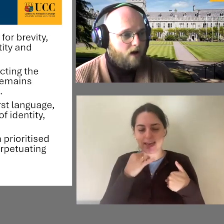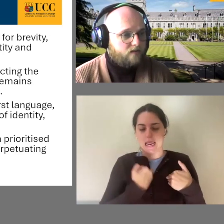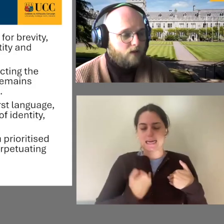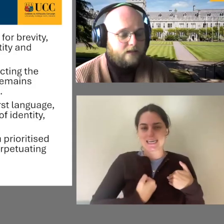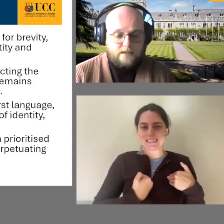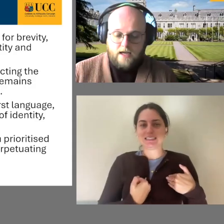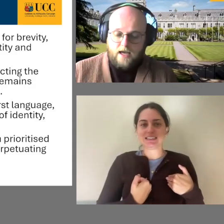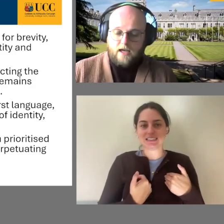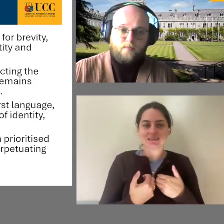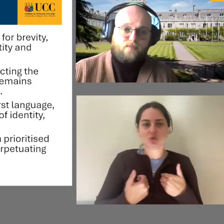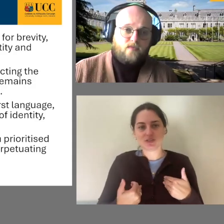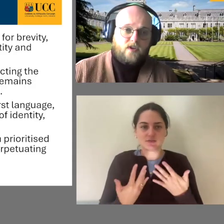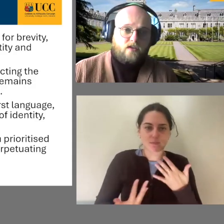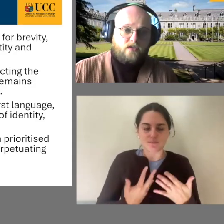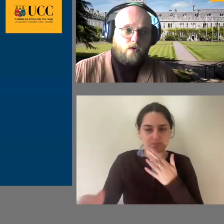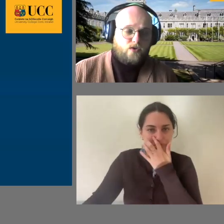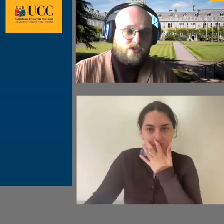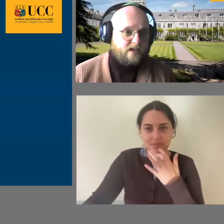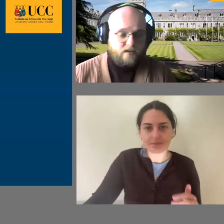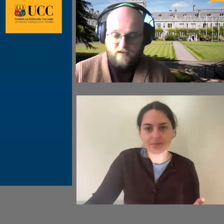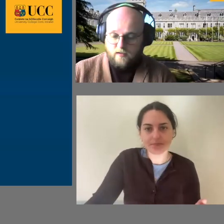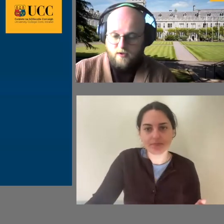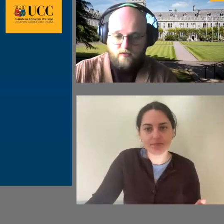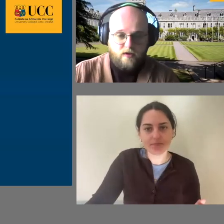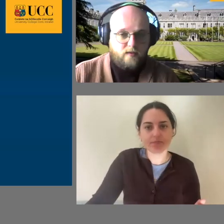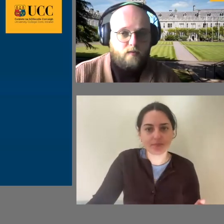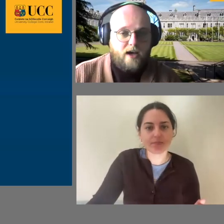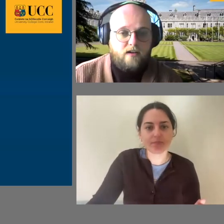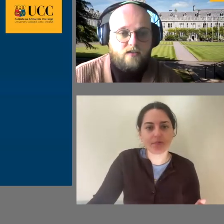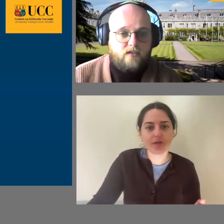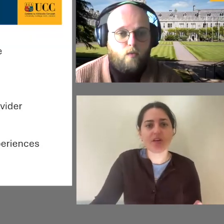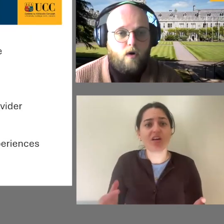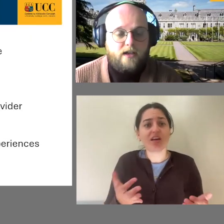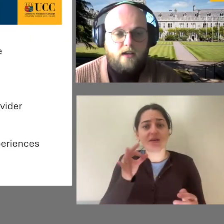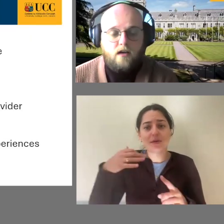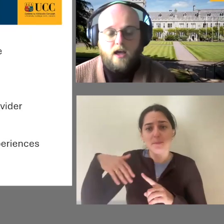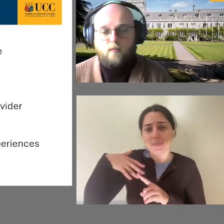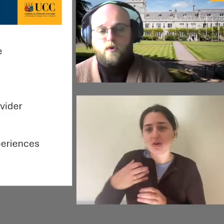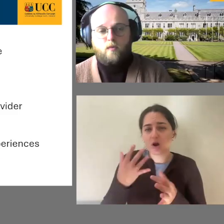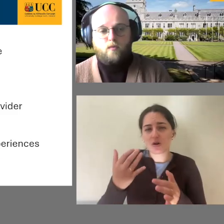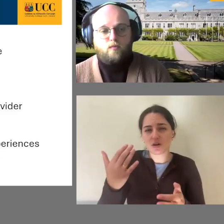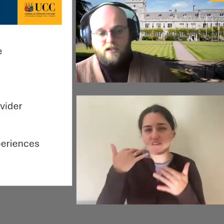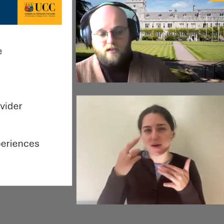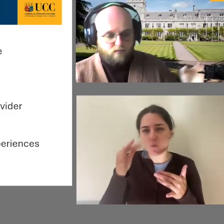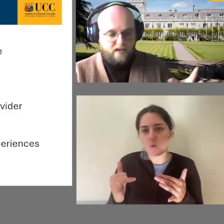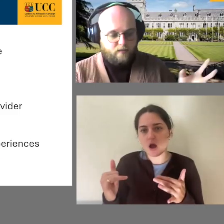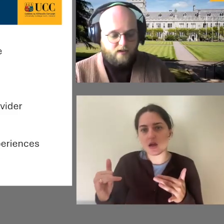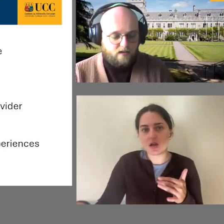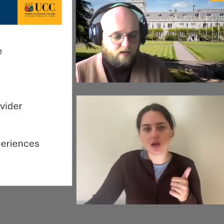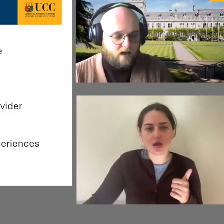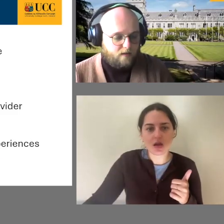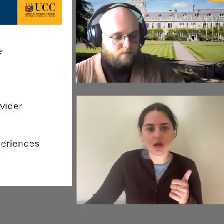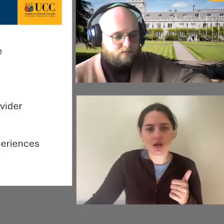where possible. So just to give a little bit of, I suppose, background as to why we